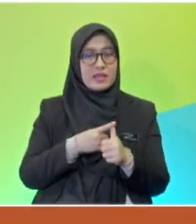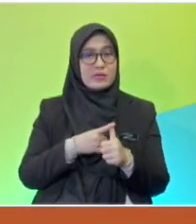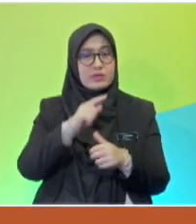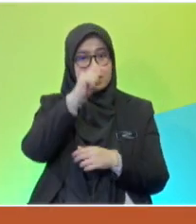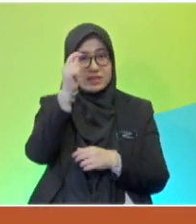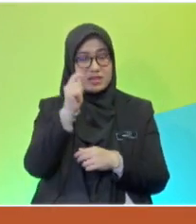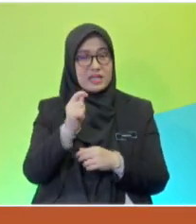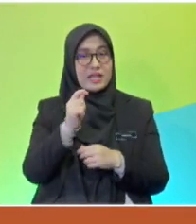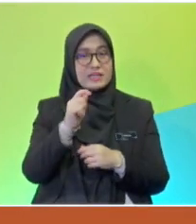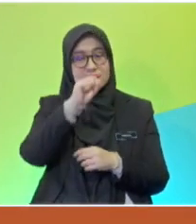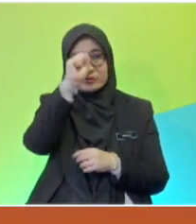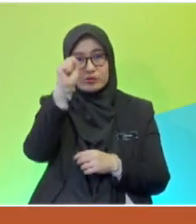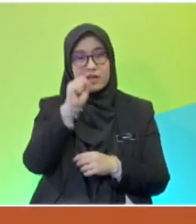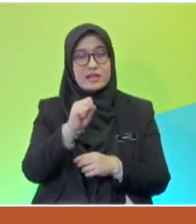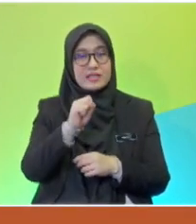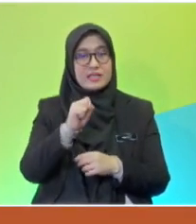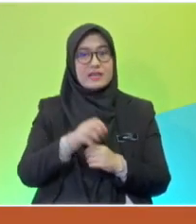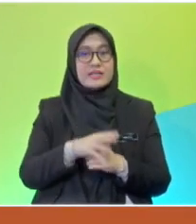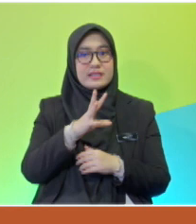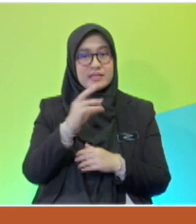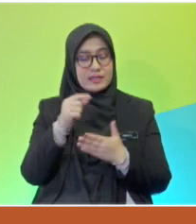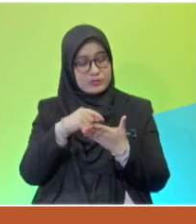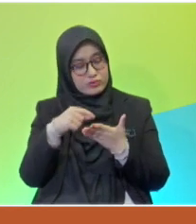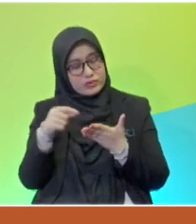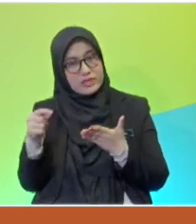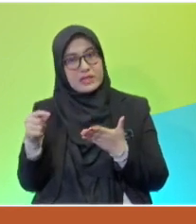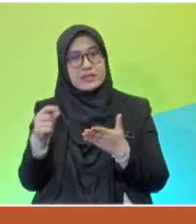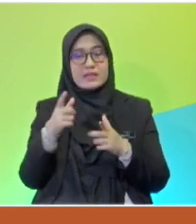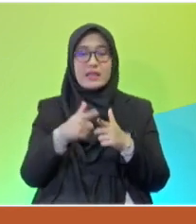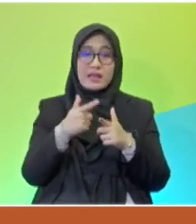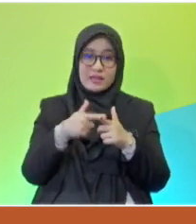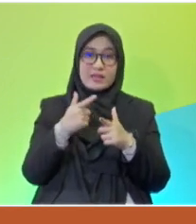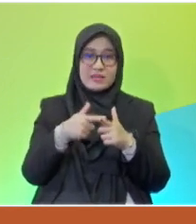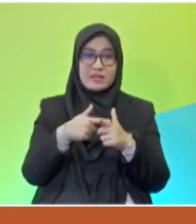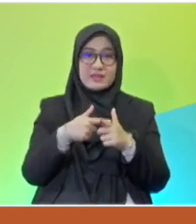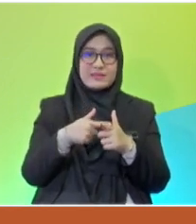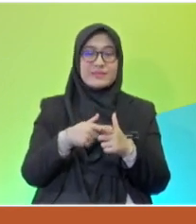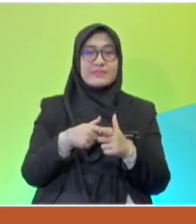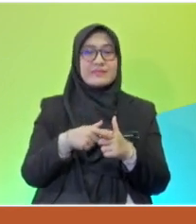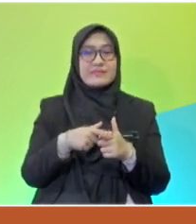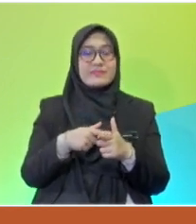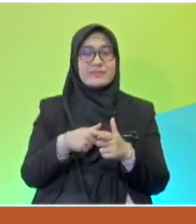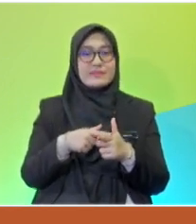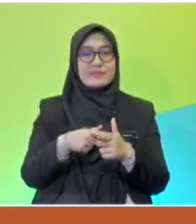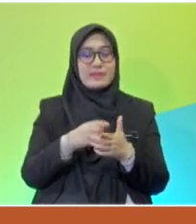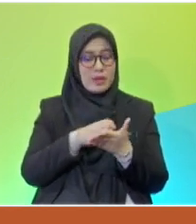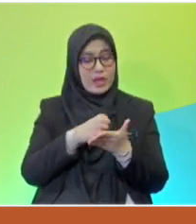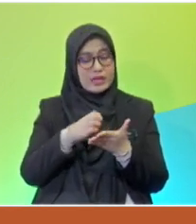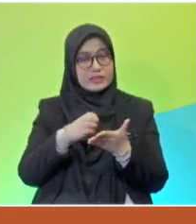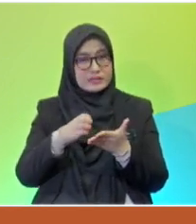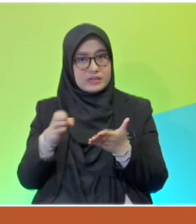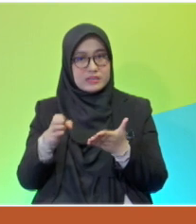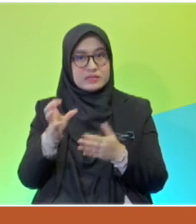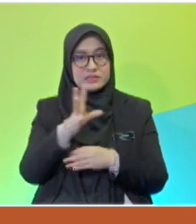their responses, and through their written work, from their essays or from their comprehension work,